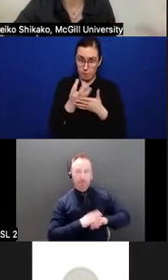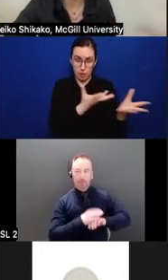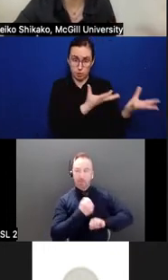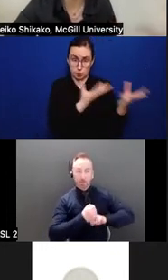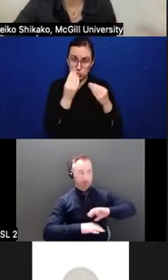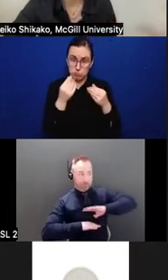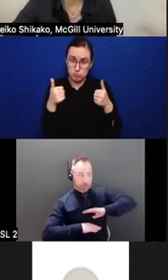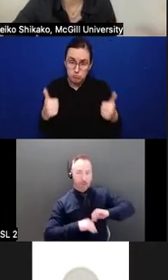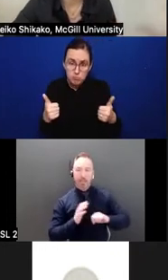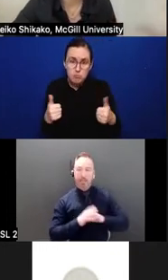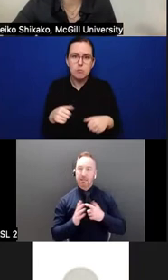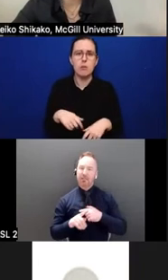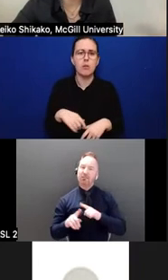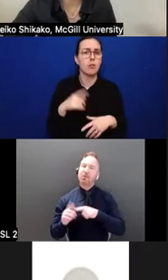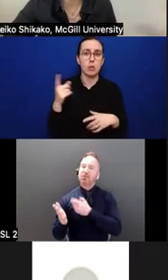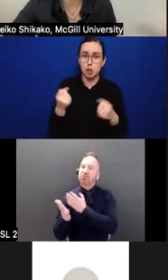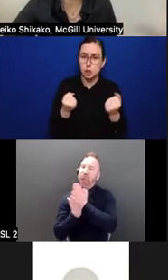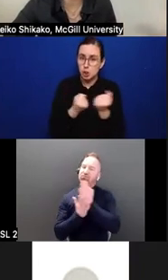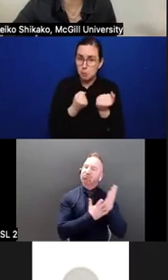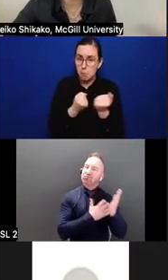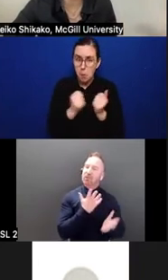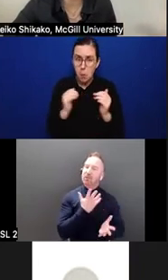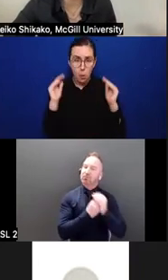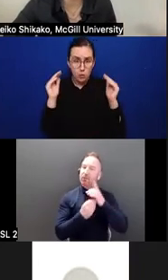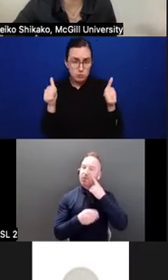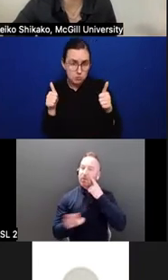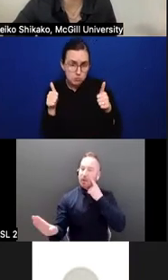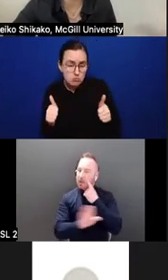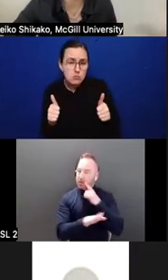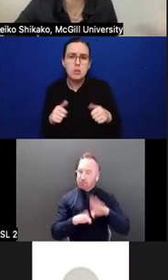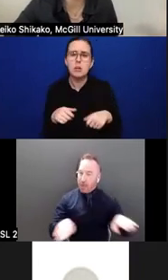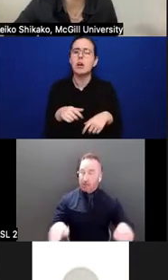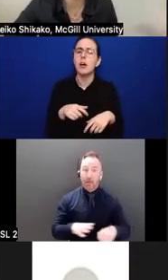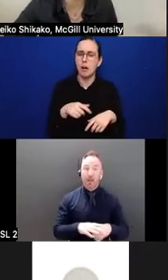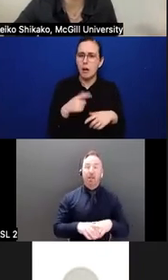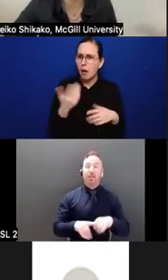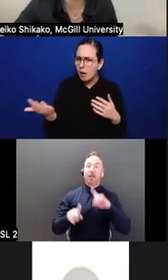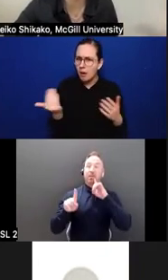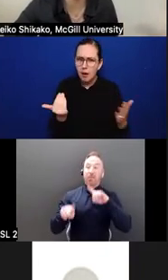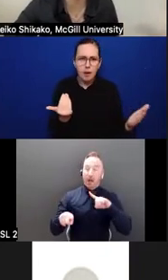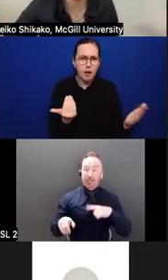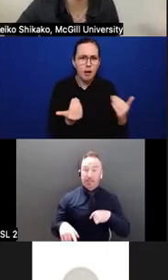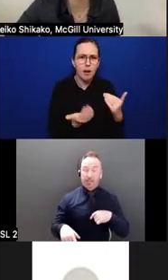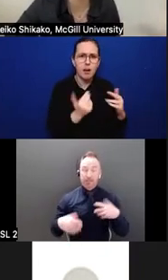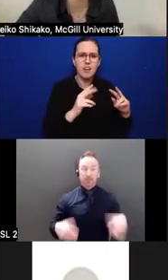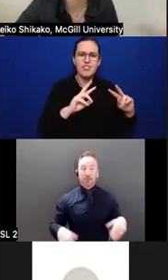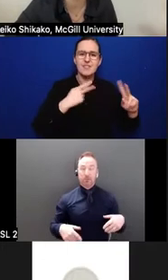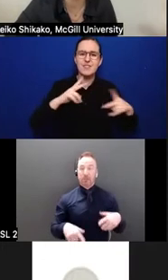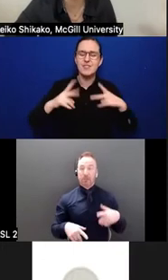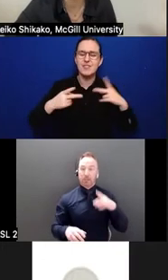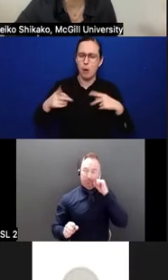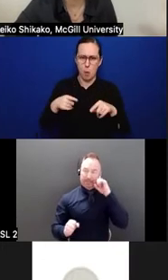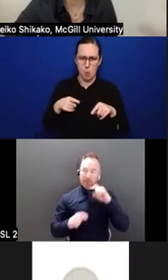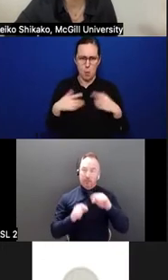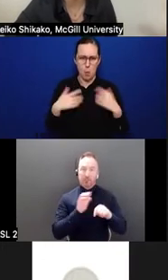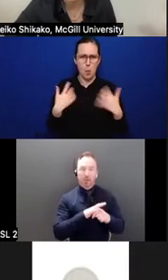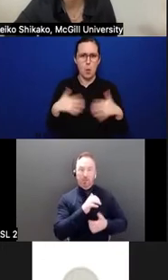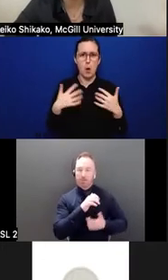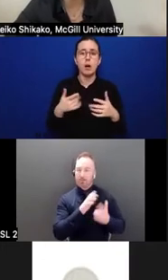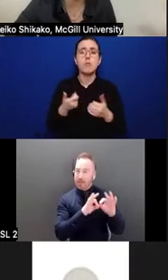their child. And the responses were very alarming in a sense that the vast majority of families had received none